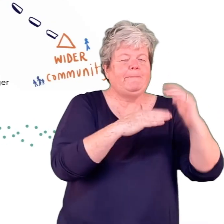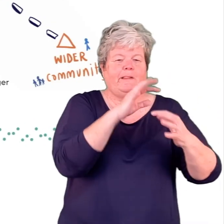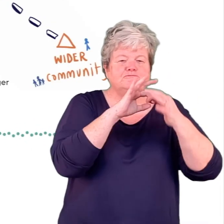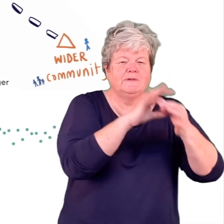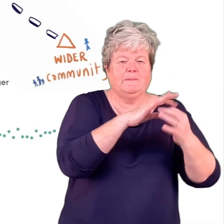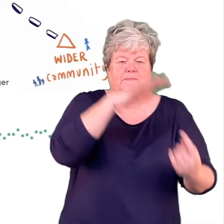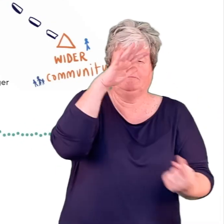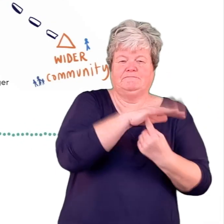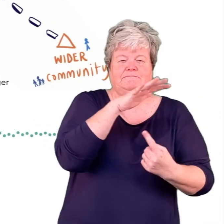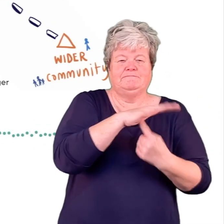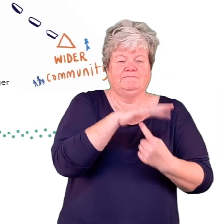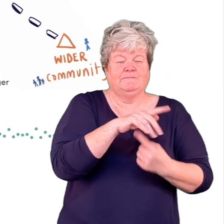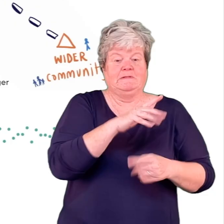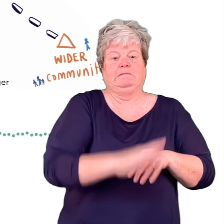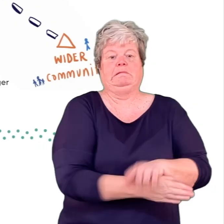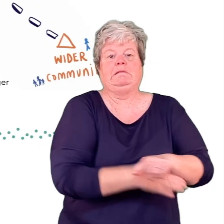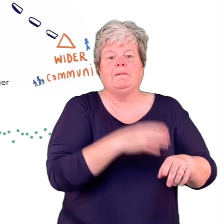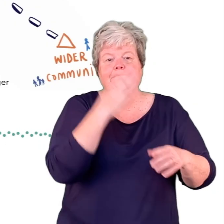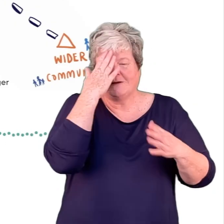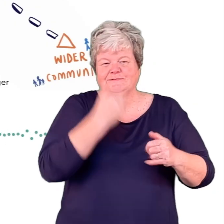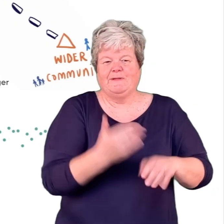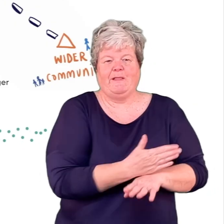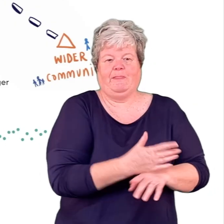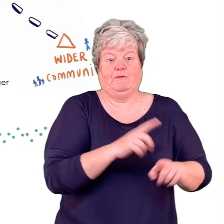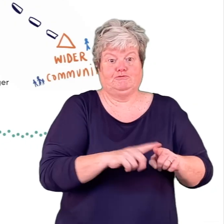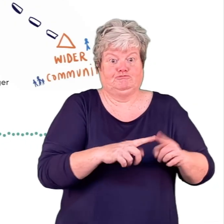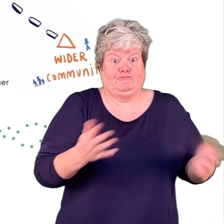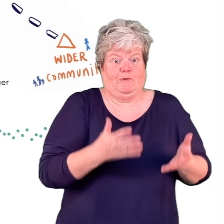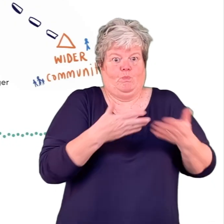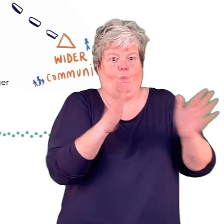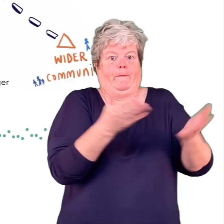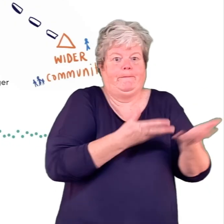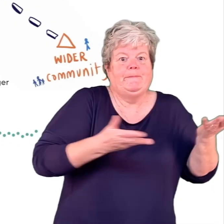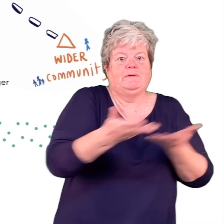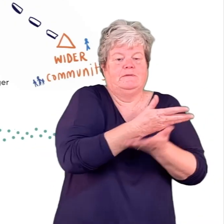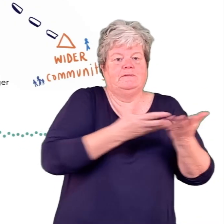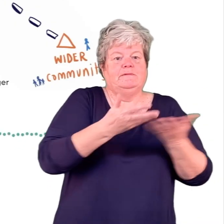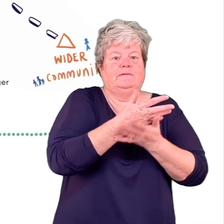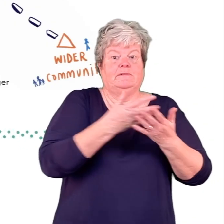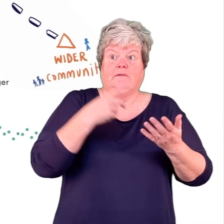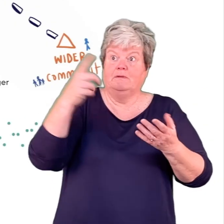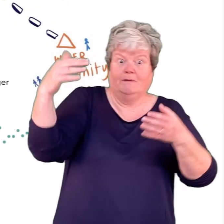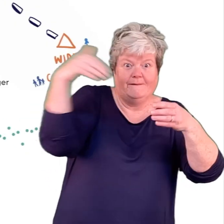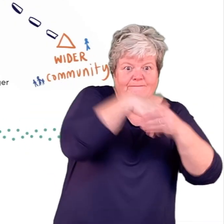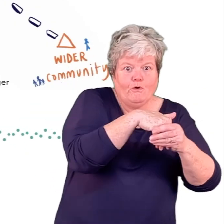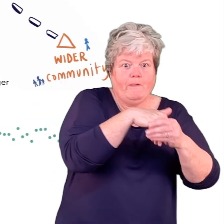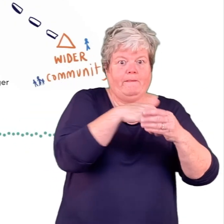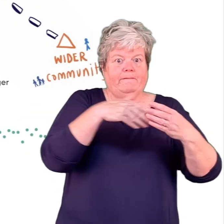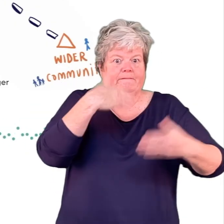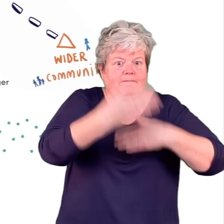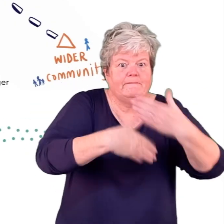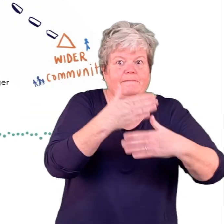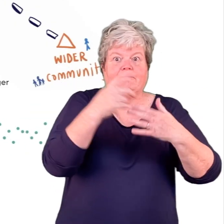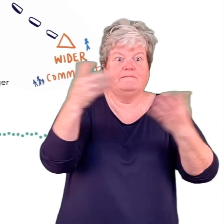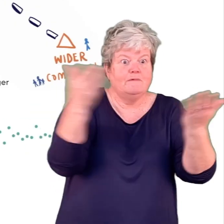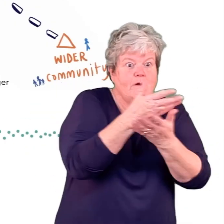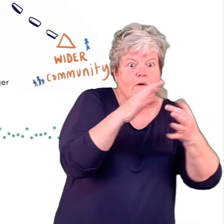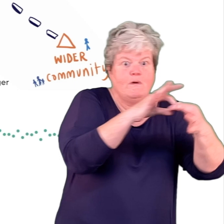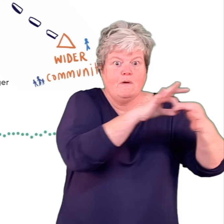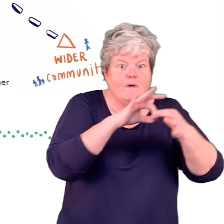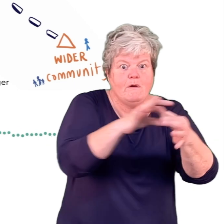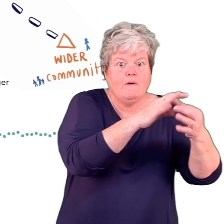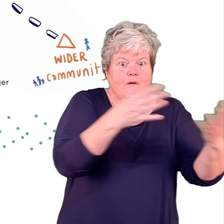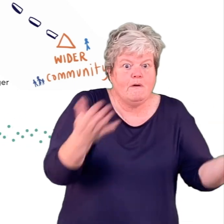mental health, which is often a taboo issue. And then as a follow-up to the research, health and wellbeing sessions have been developed with